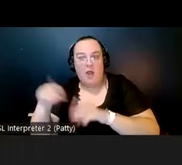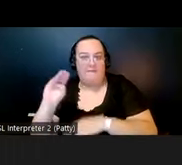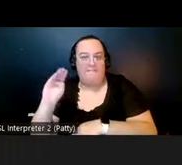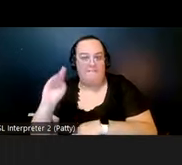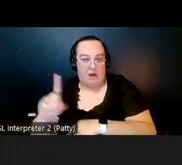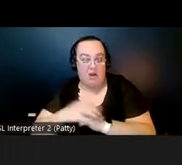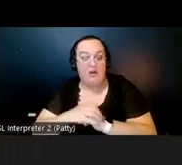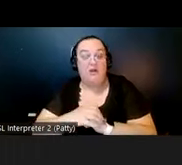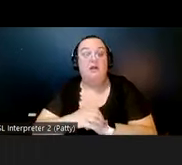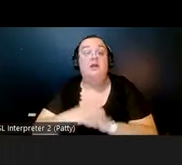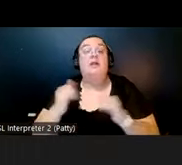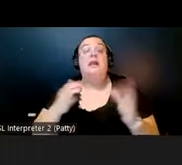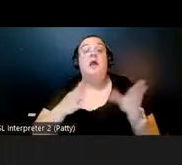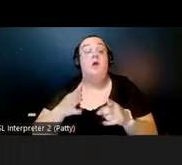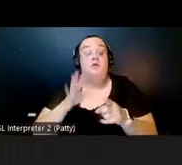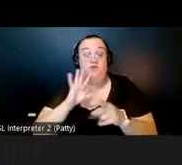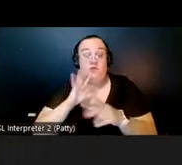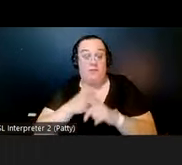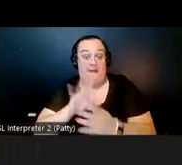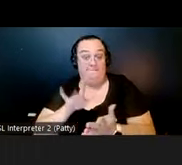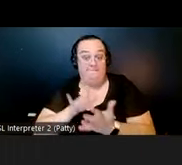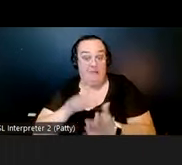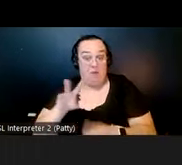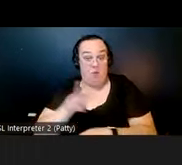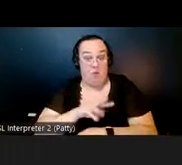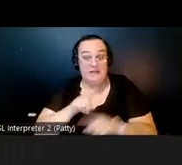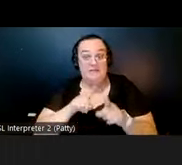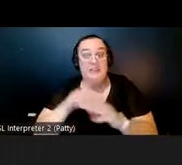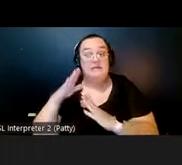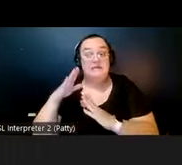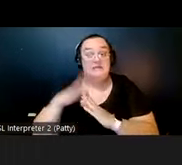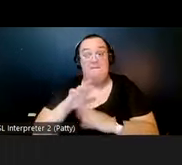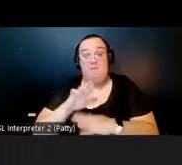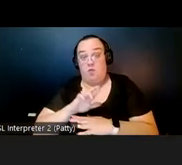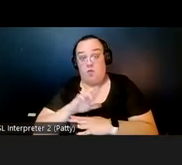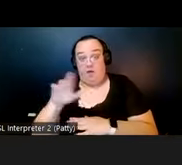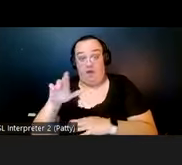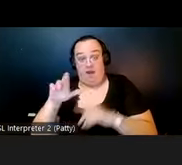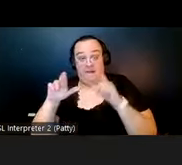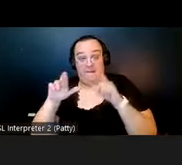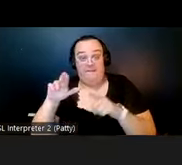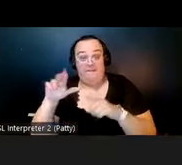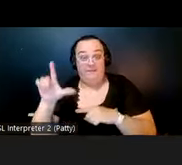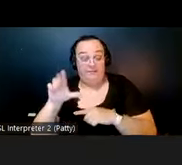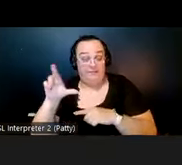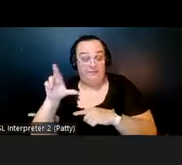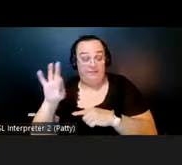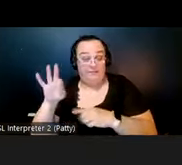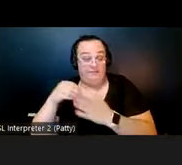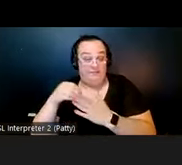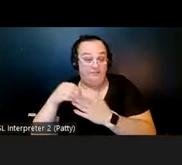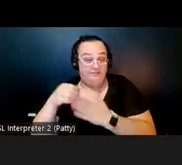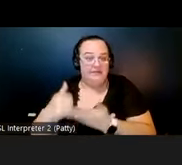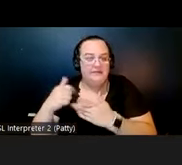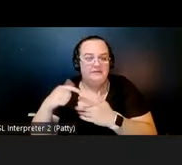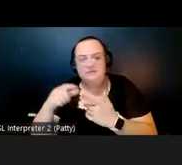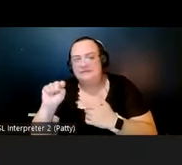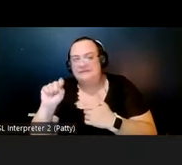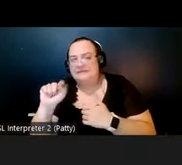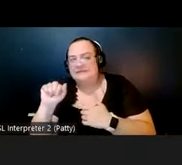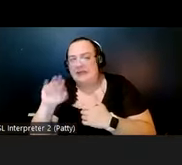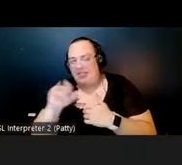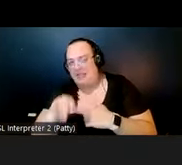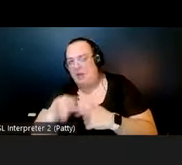In the Midwest region, in the upper right, the LRF funds are helping to stabilize a